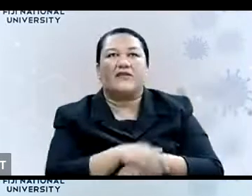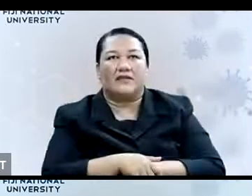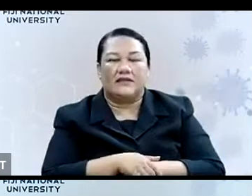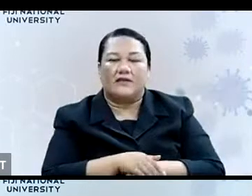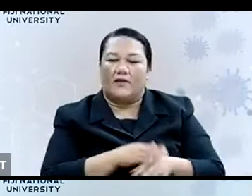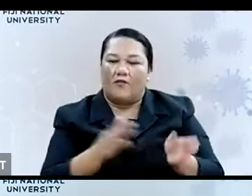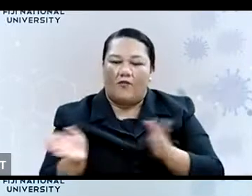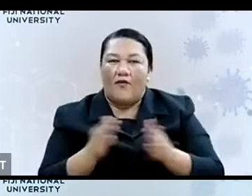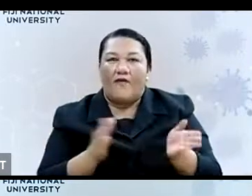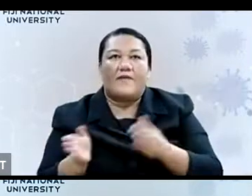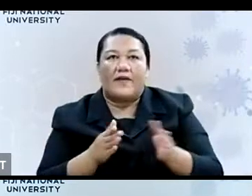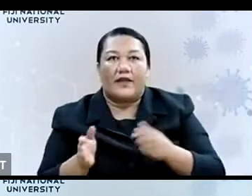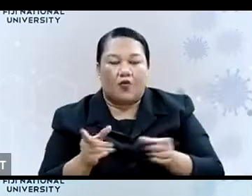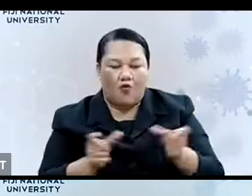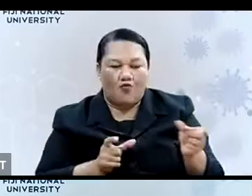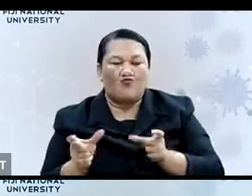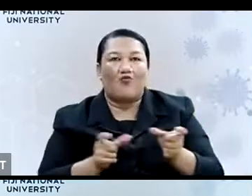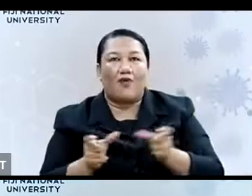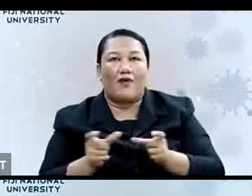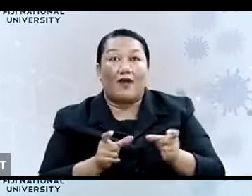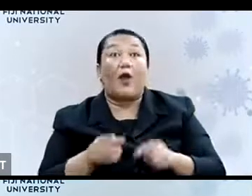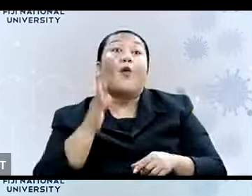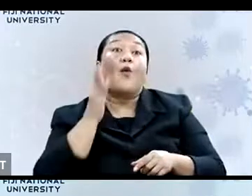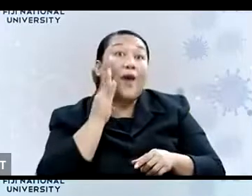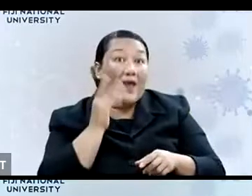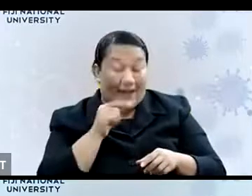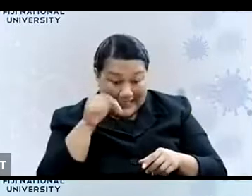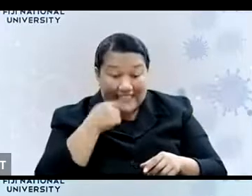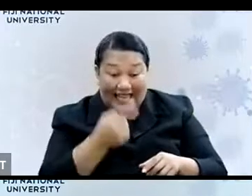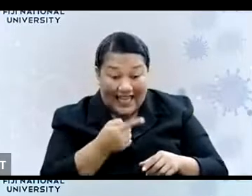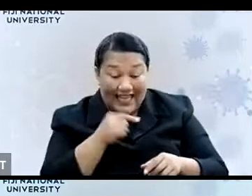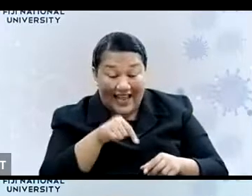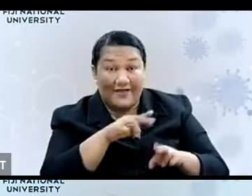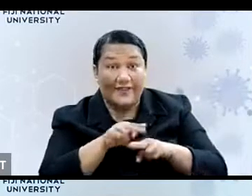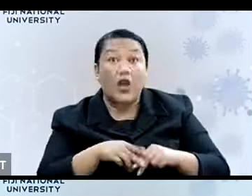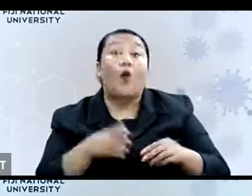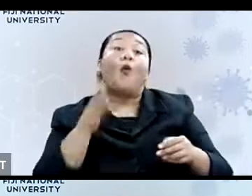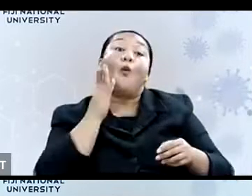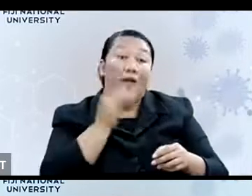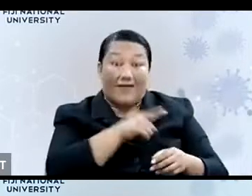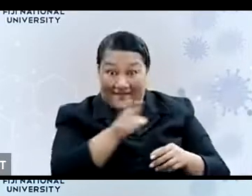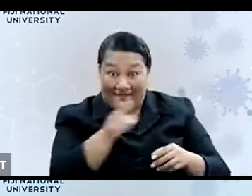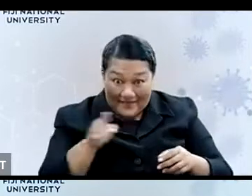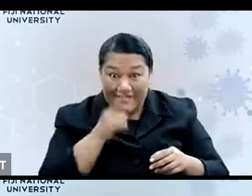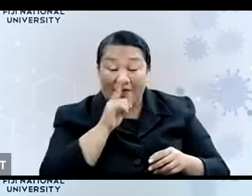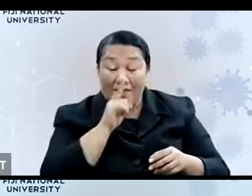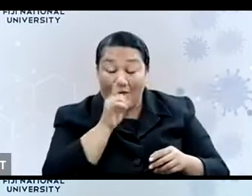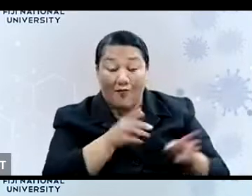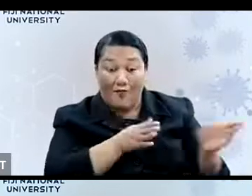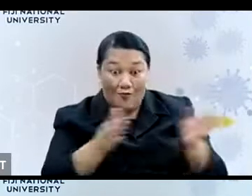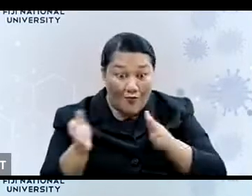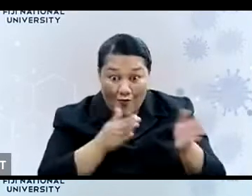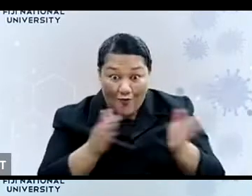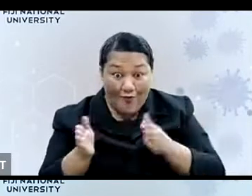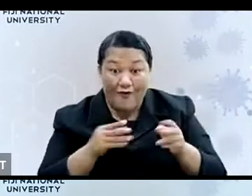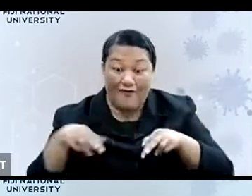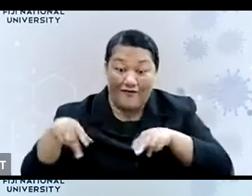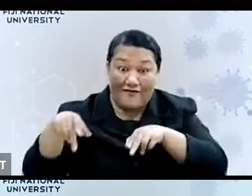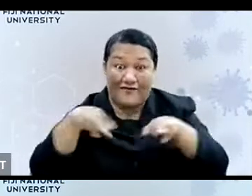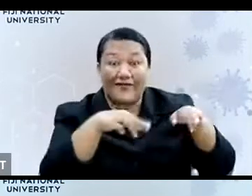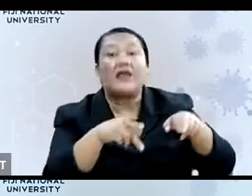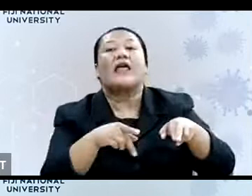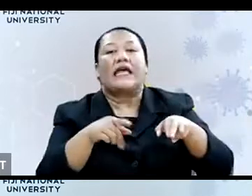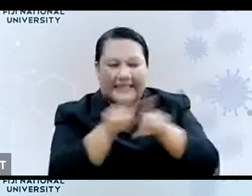said a lot in Fiji, when people move, the virus moves. So it is a valuable tool in